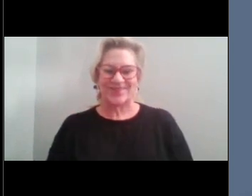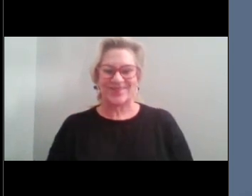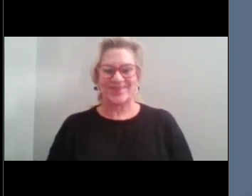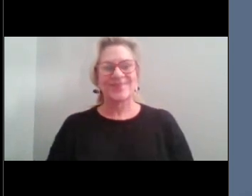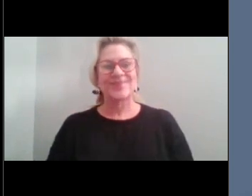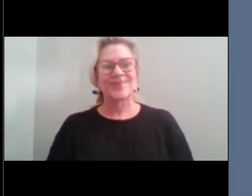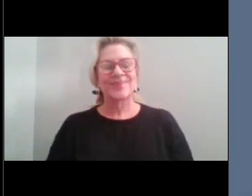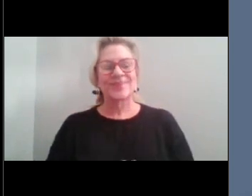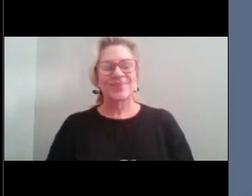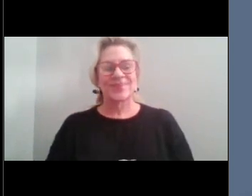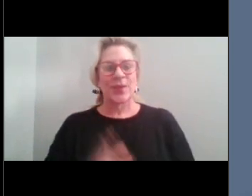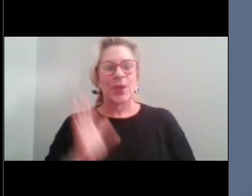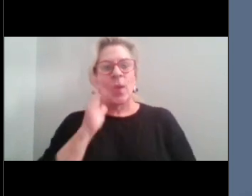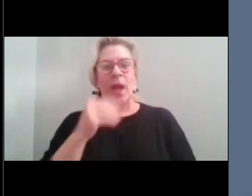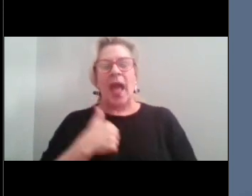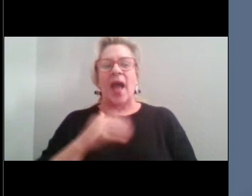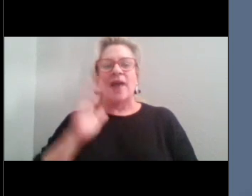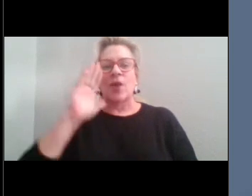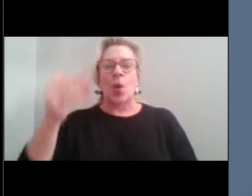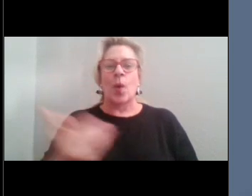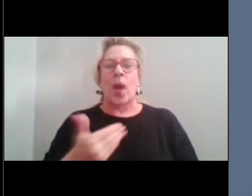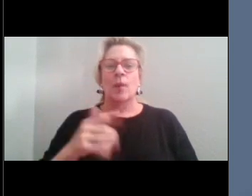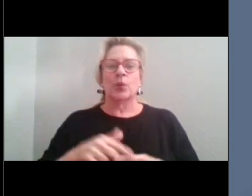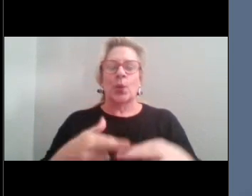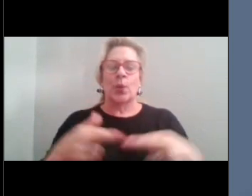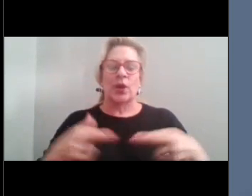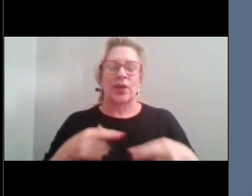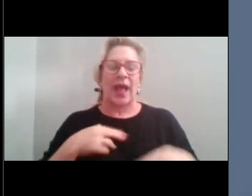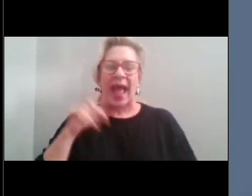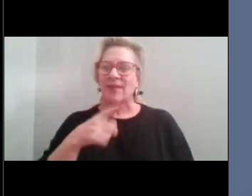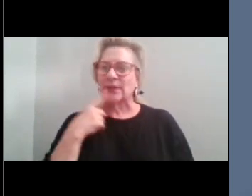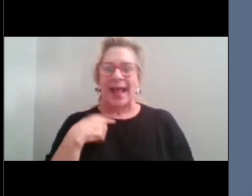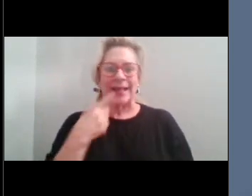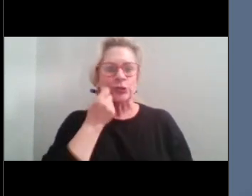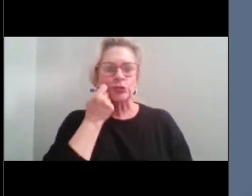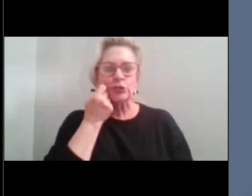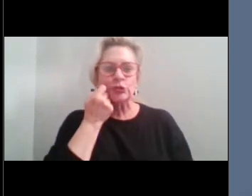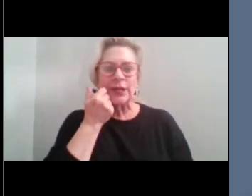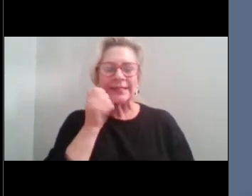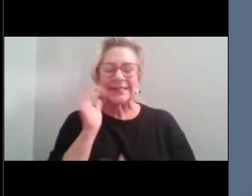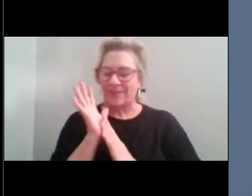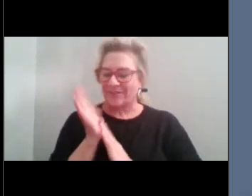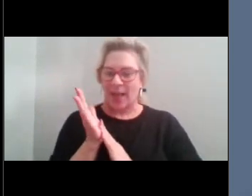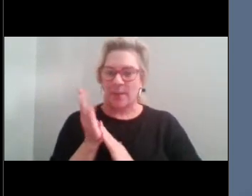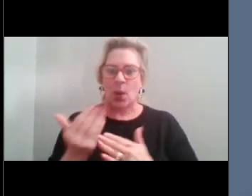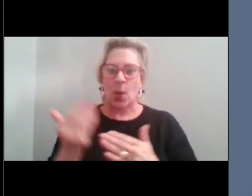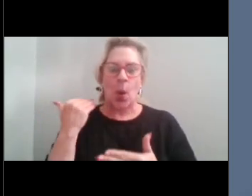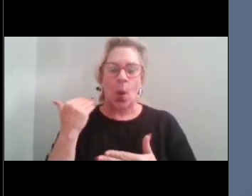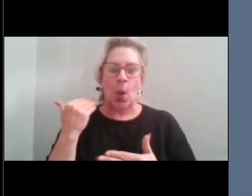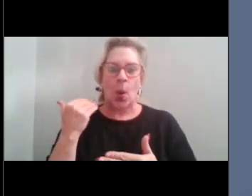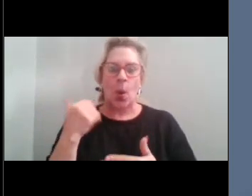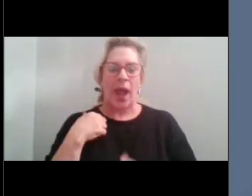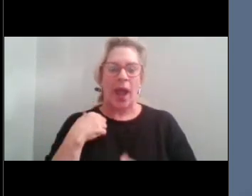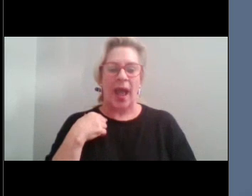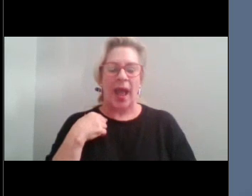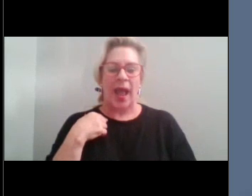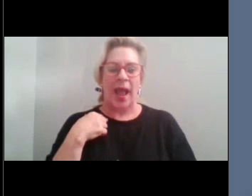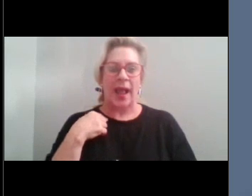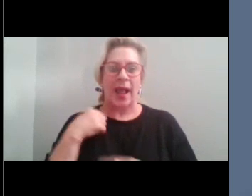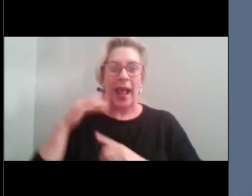We will have a welcome to the region. I have to say, I just 5 minutes ago, I think, got off a